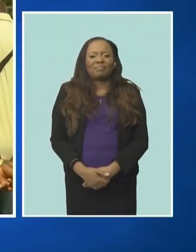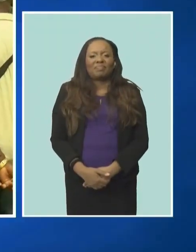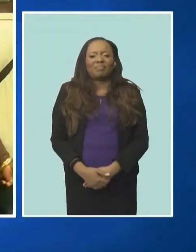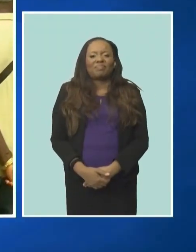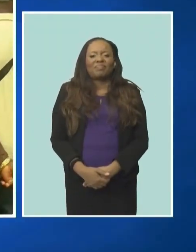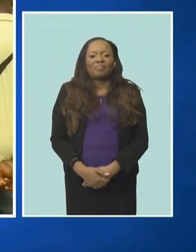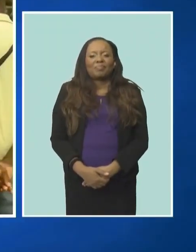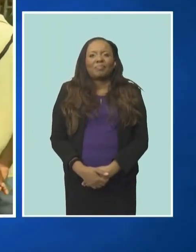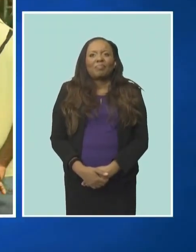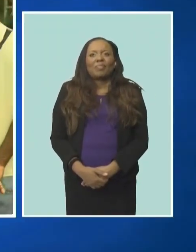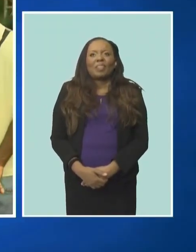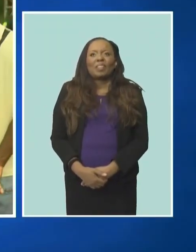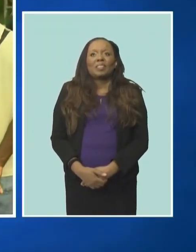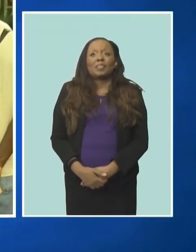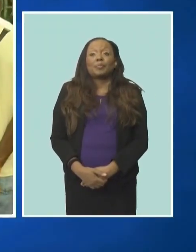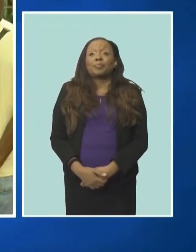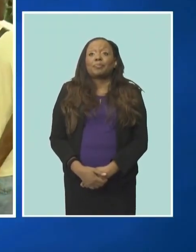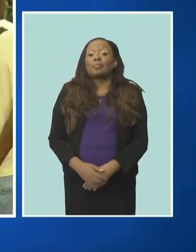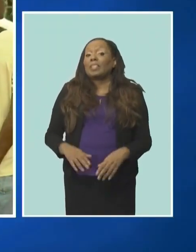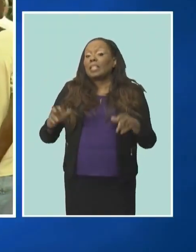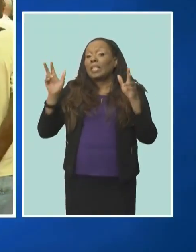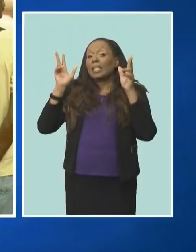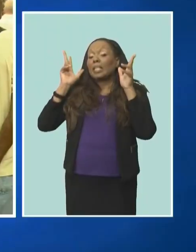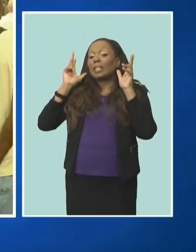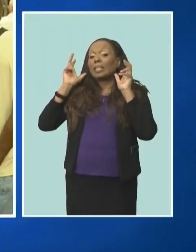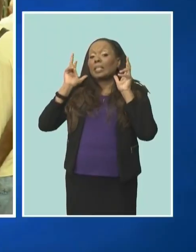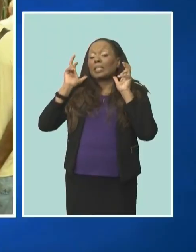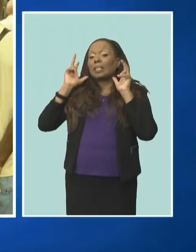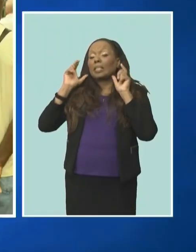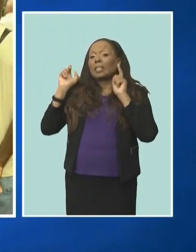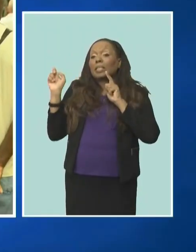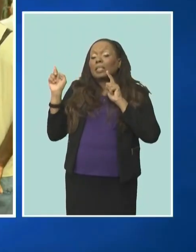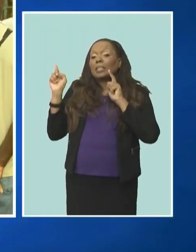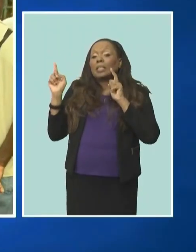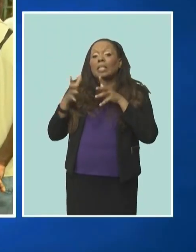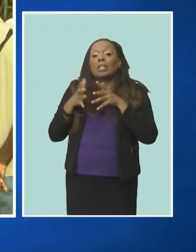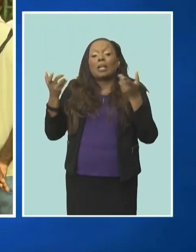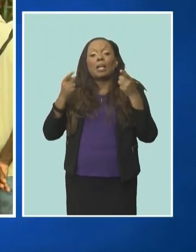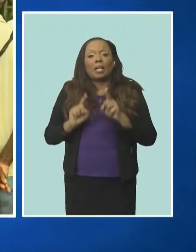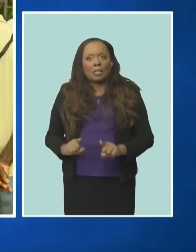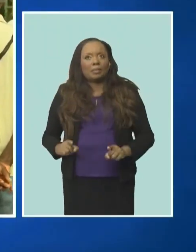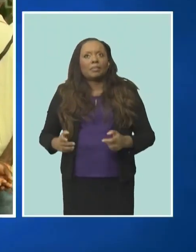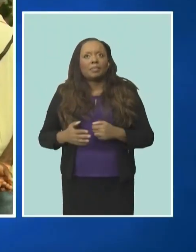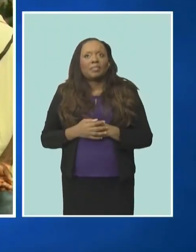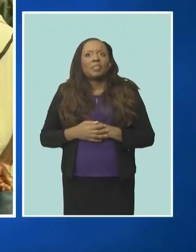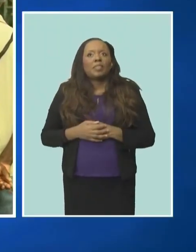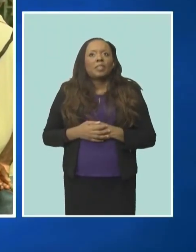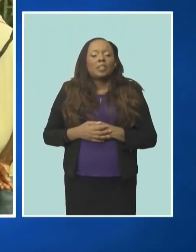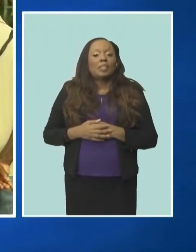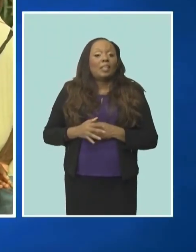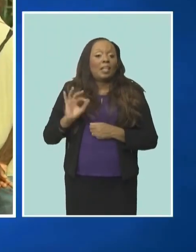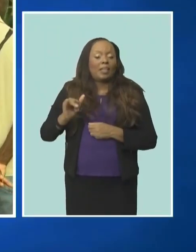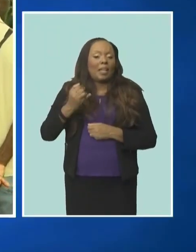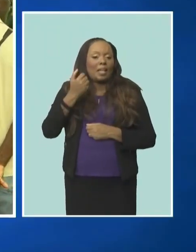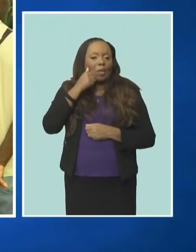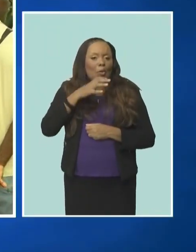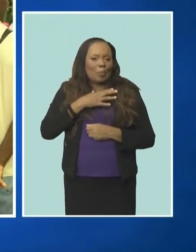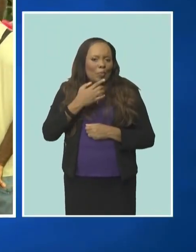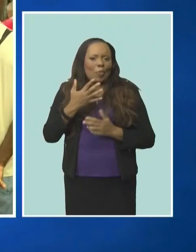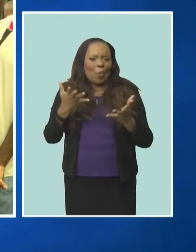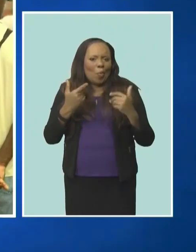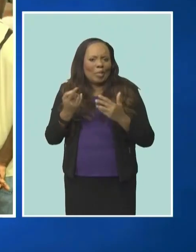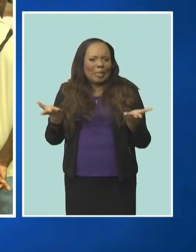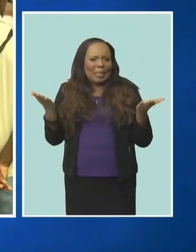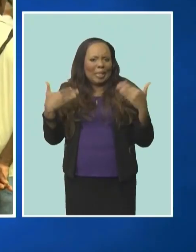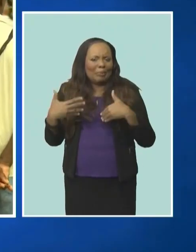Thank you, Deanza. As you can hear, things are heating up here at the country nights. As the lady said, she's urging you to come on down and be a part